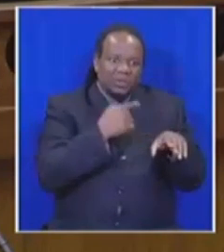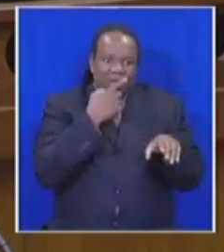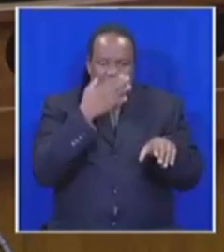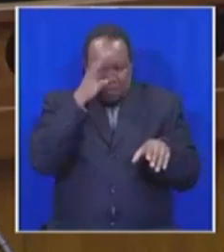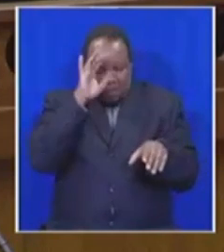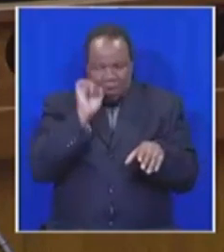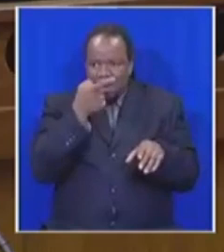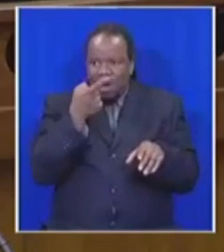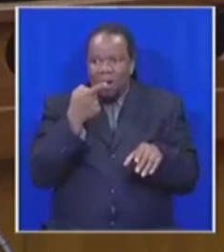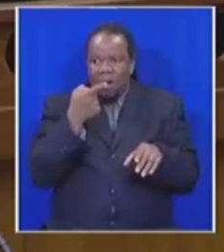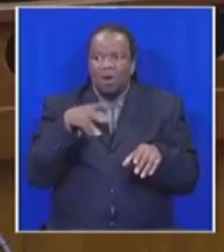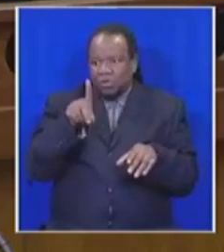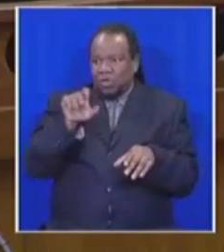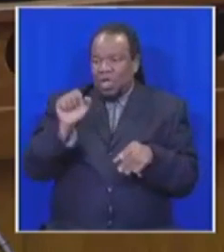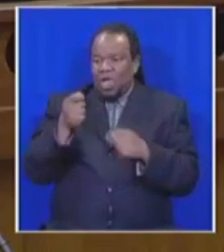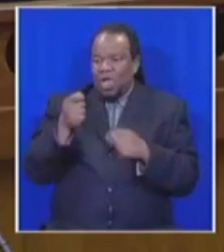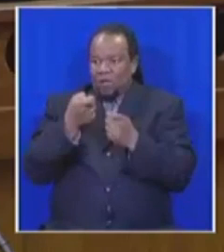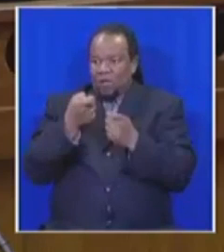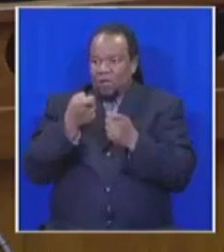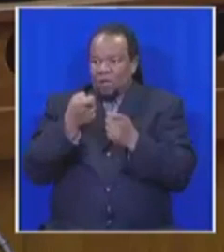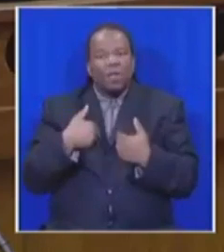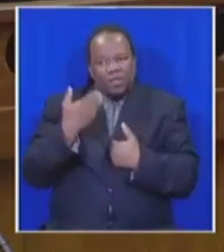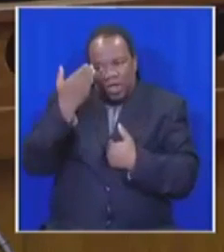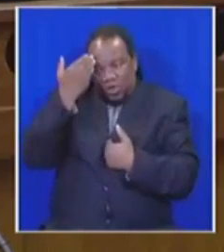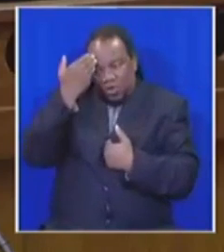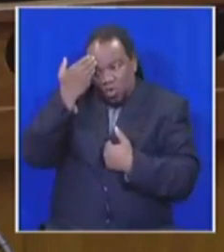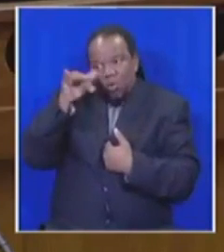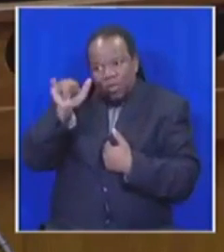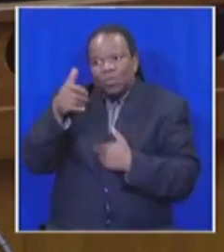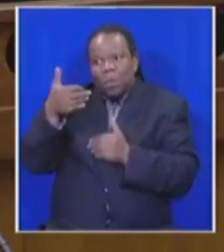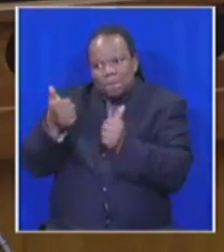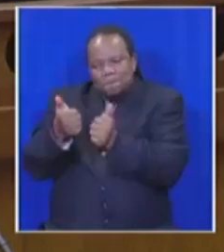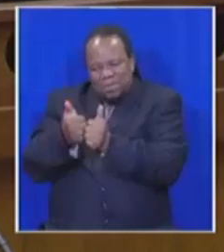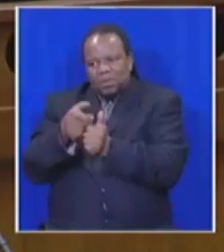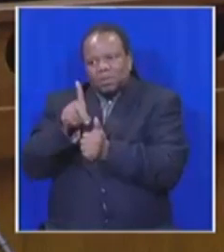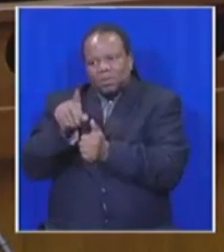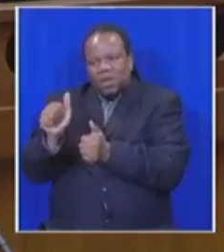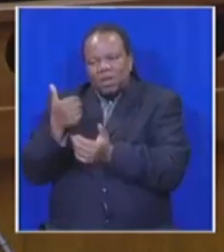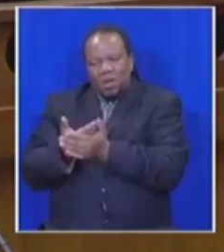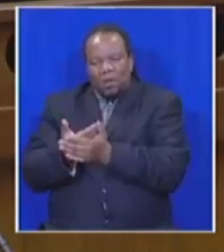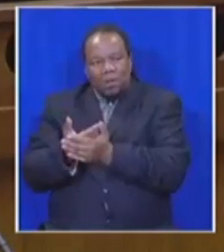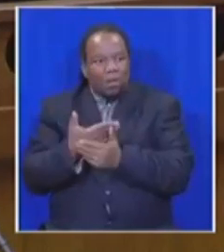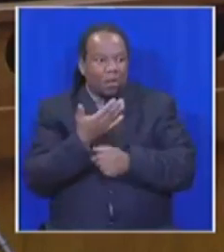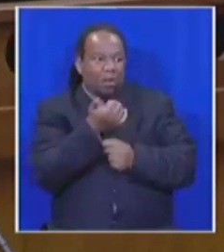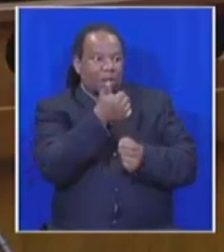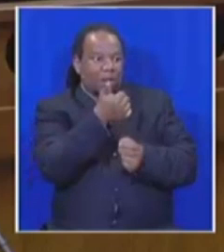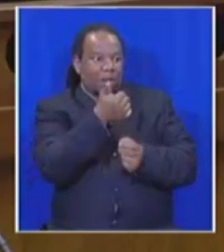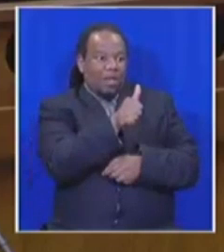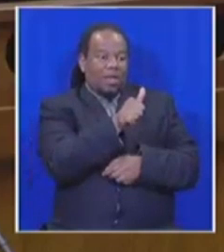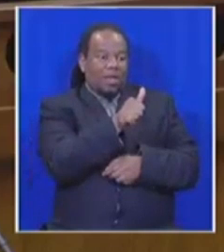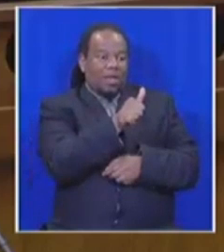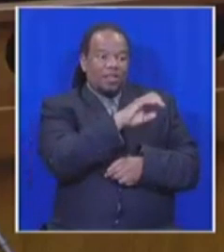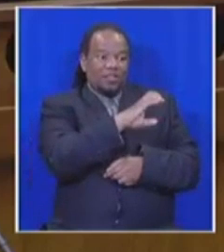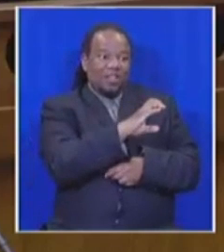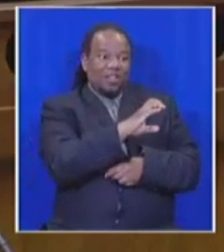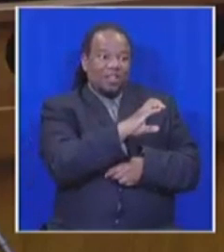because they know that we are better together. So to my ANC colleagues on this side of the